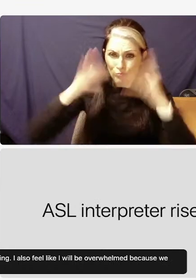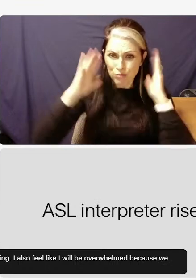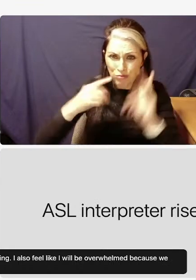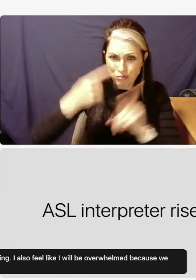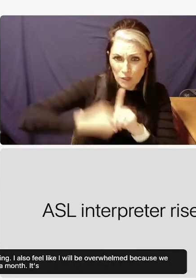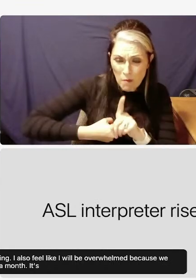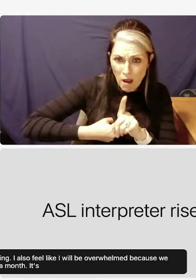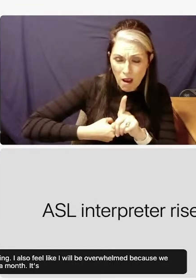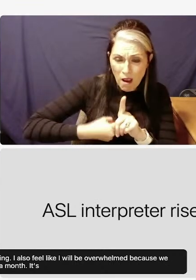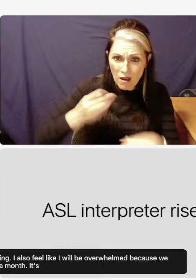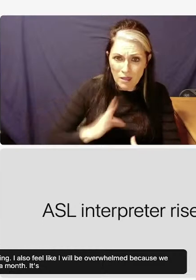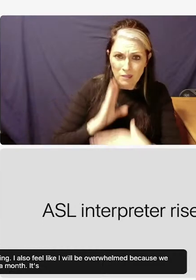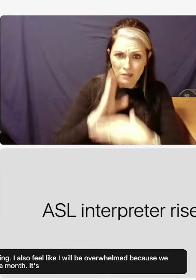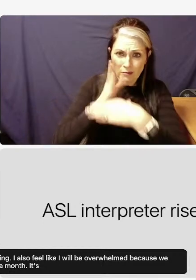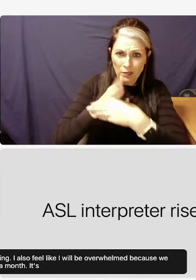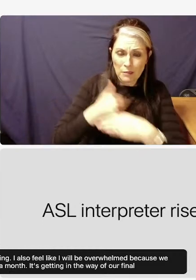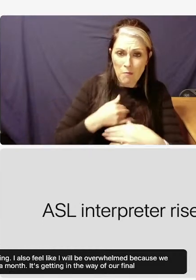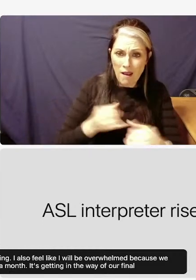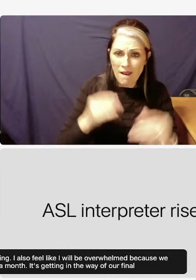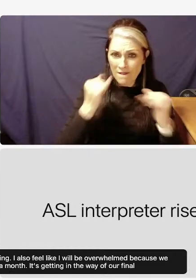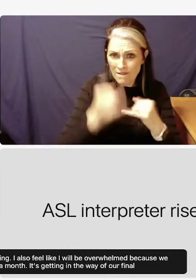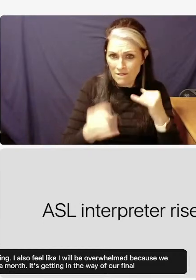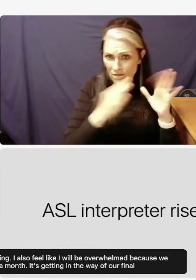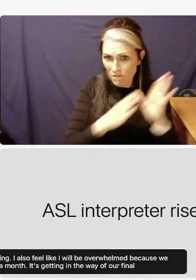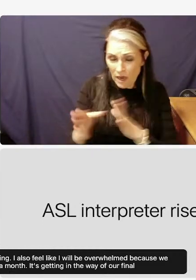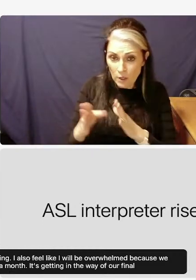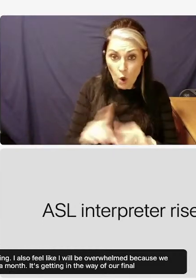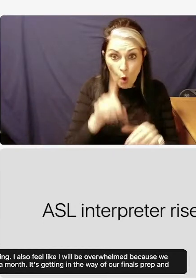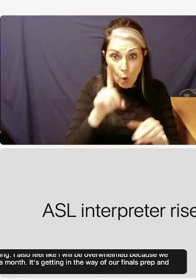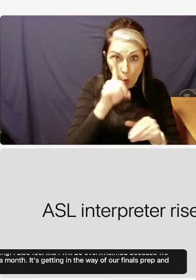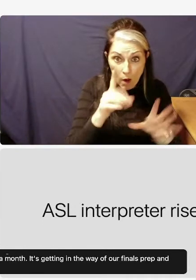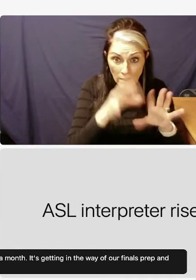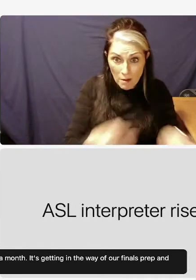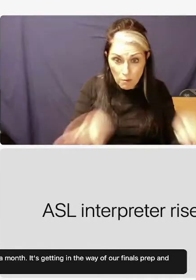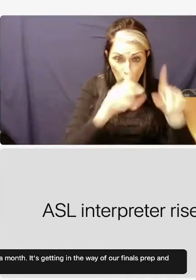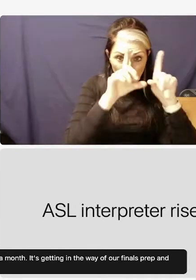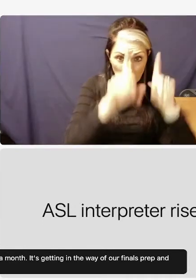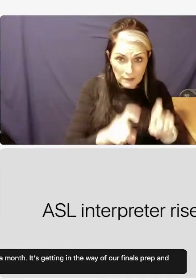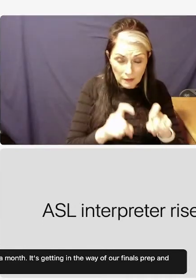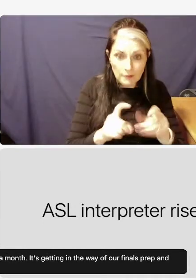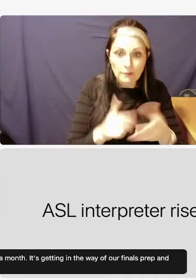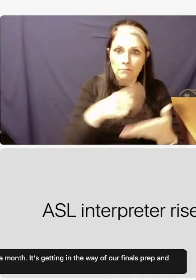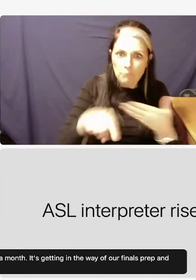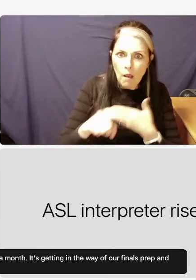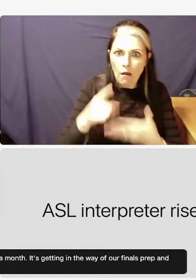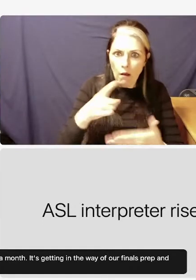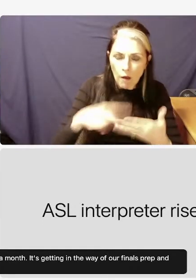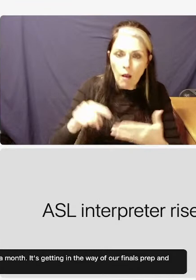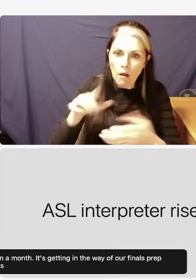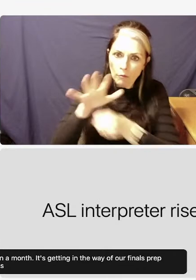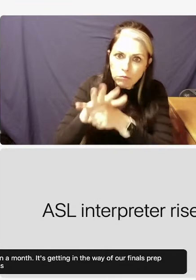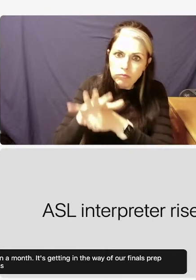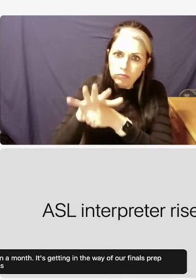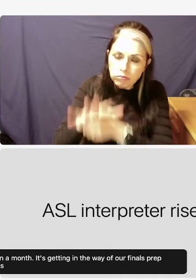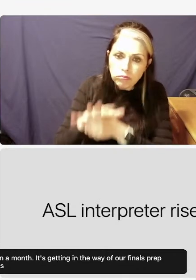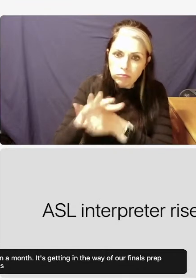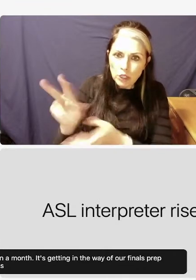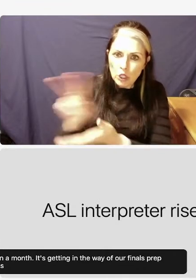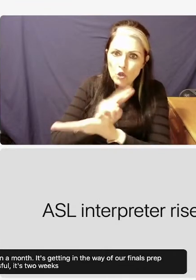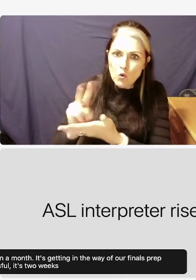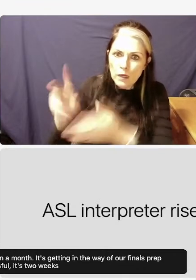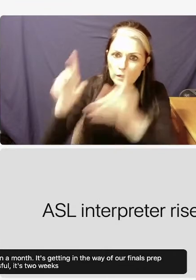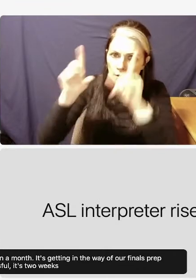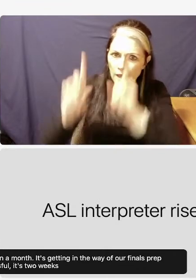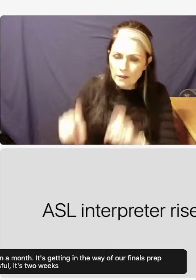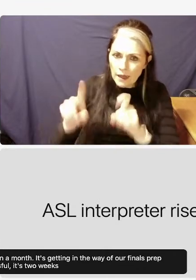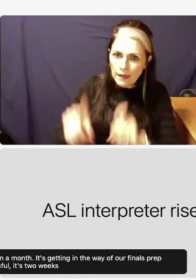getting in the way of our finals prep and having to go from one important test to another the next week seems stressful it's two weeks of testing which gets